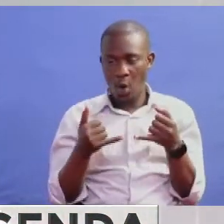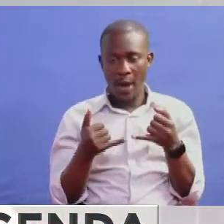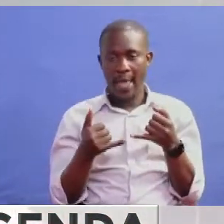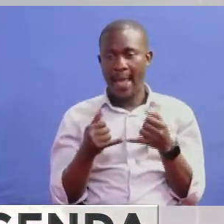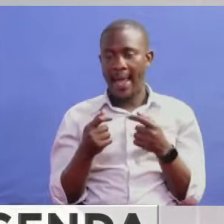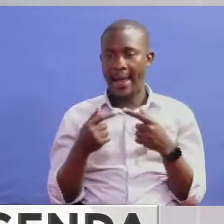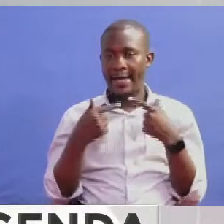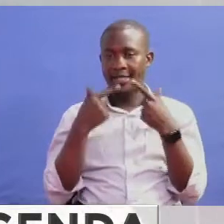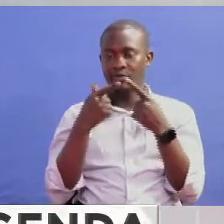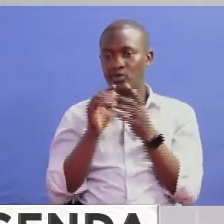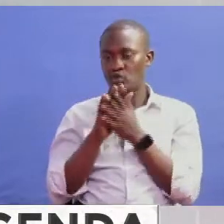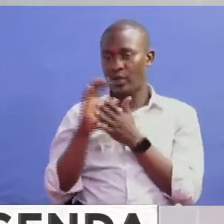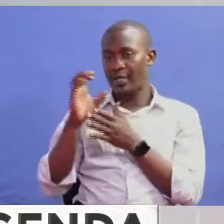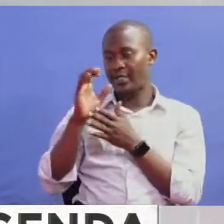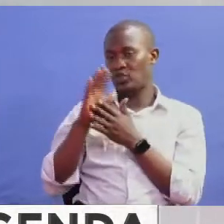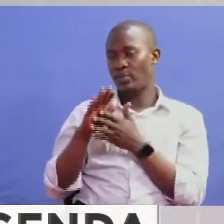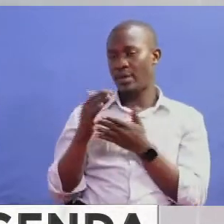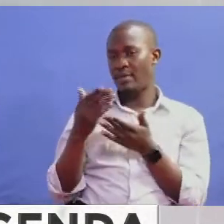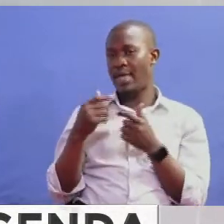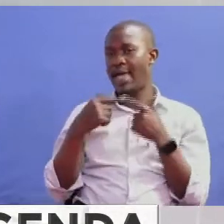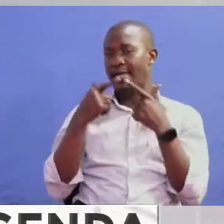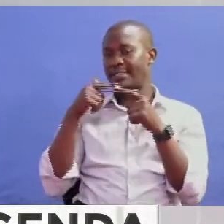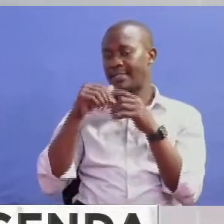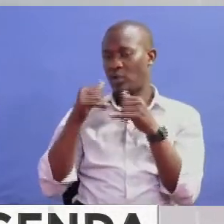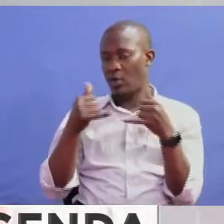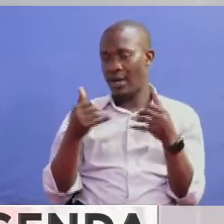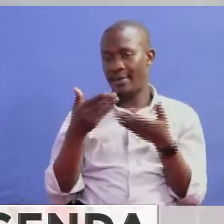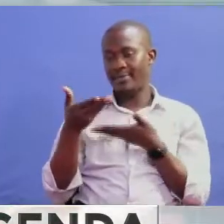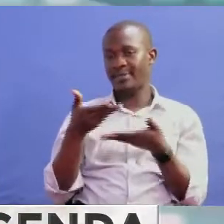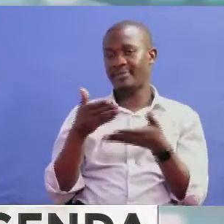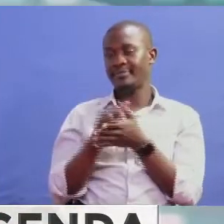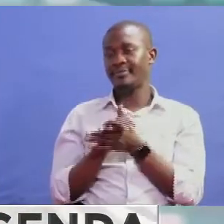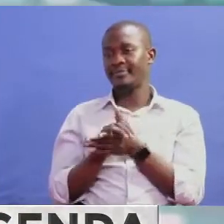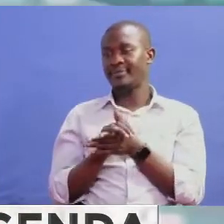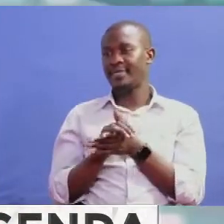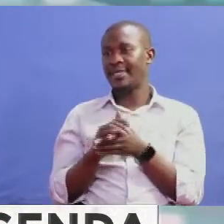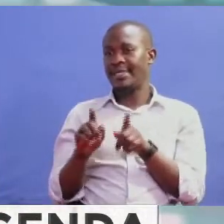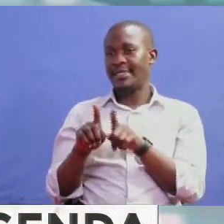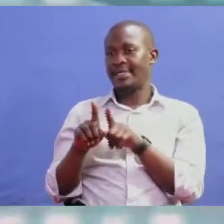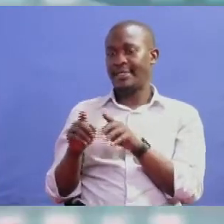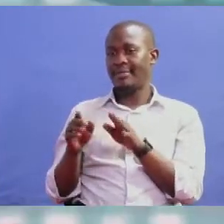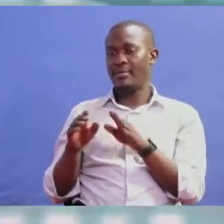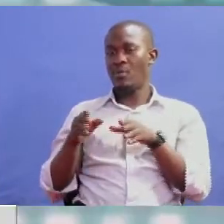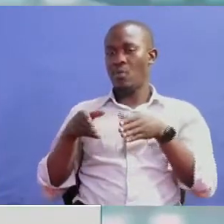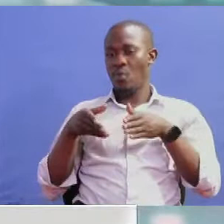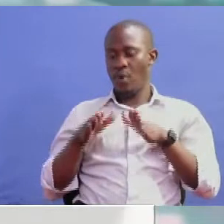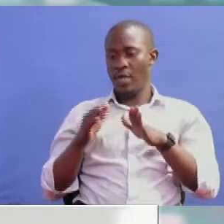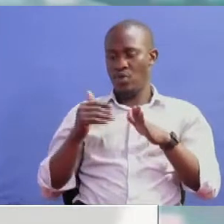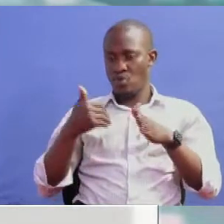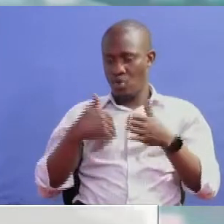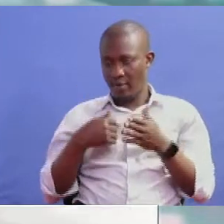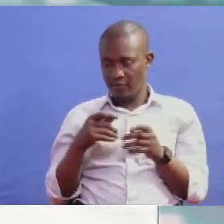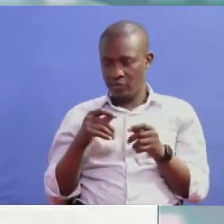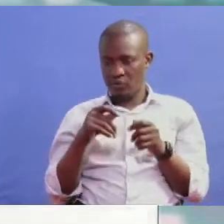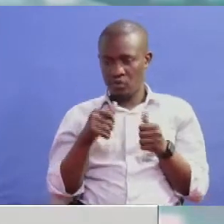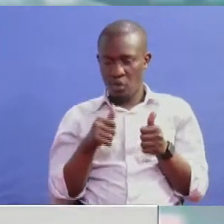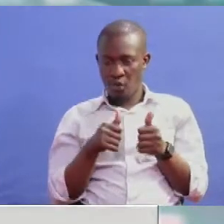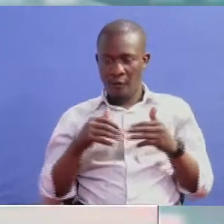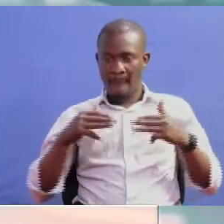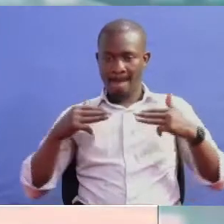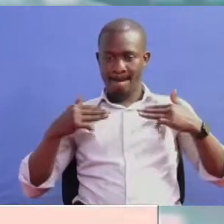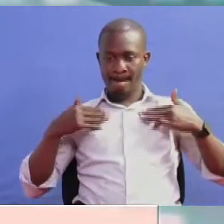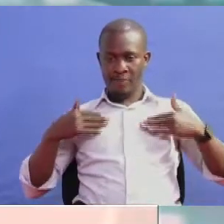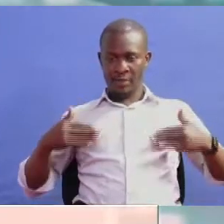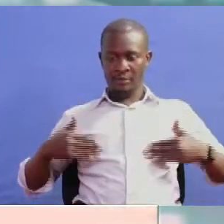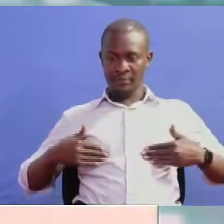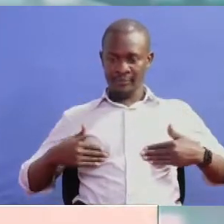respond to customer feedback in the online business? Okay, just the same way you would handle a physical